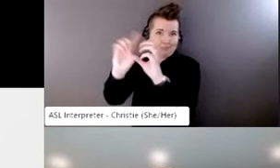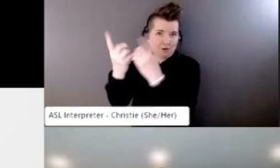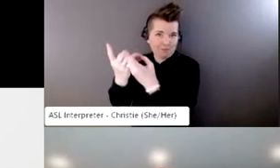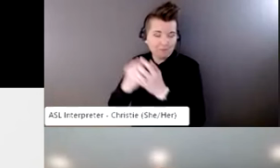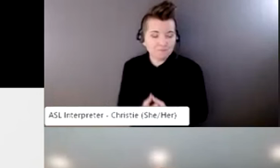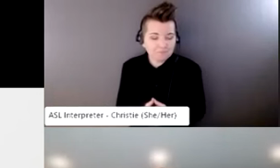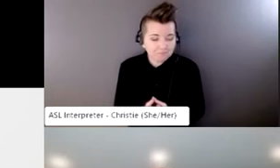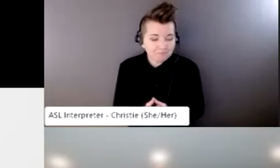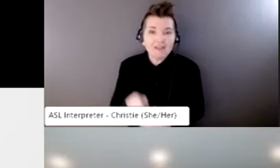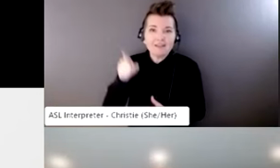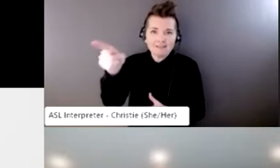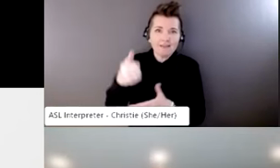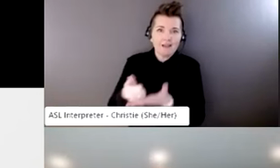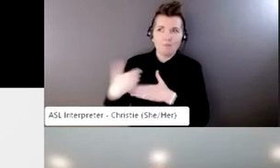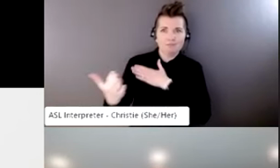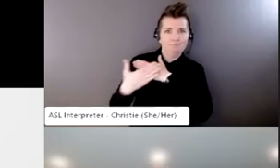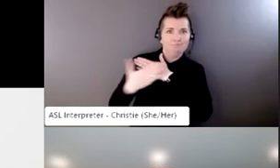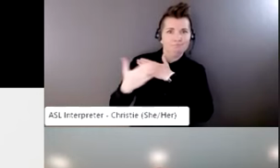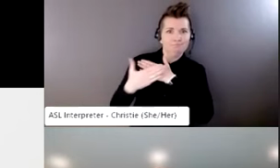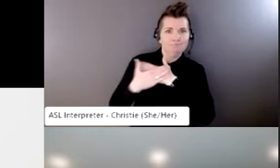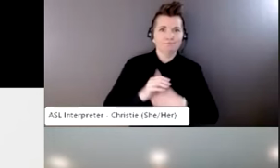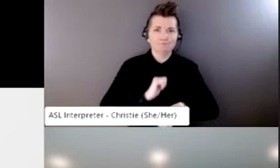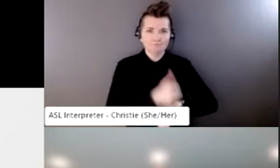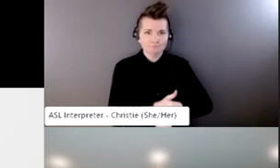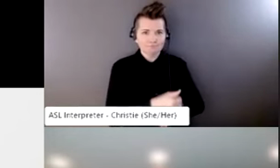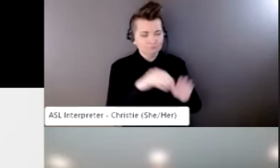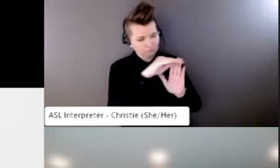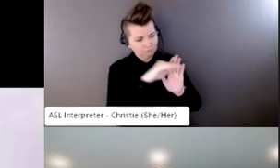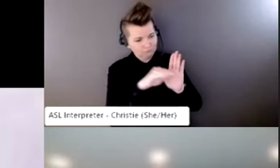and direction for that strategy each year.